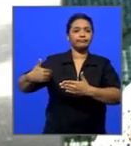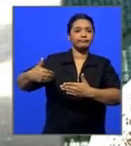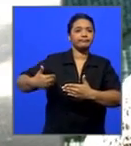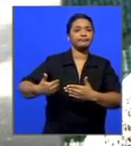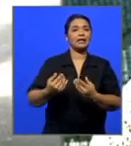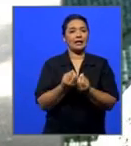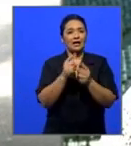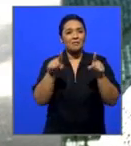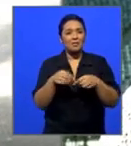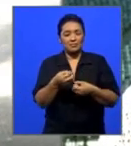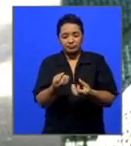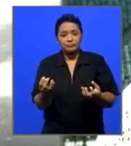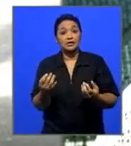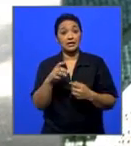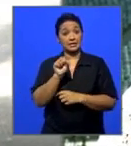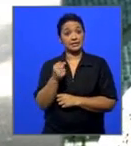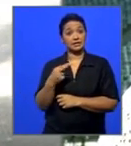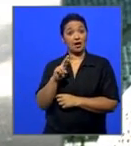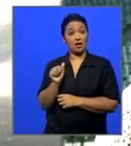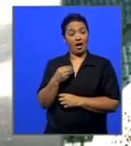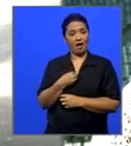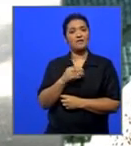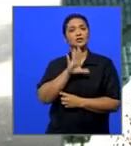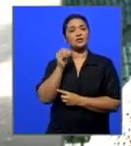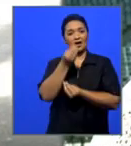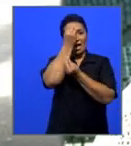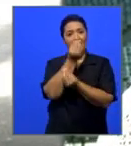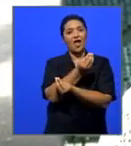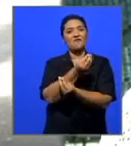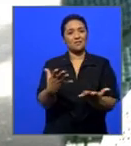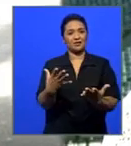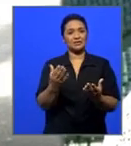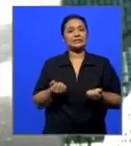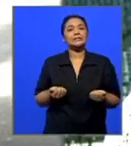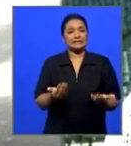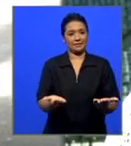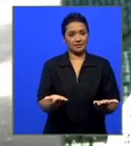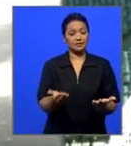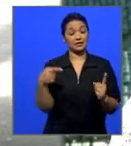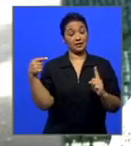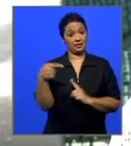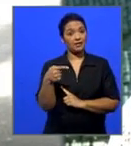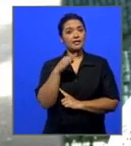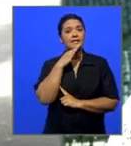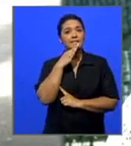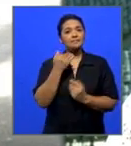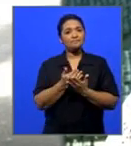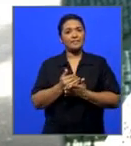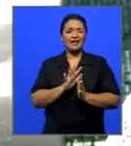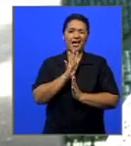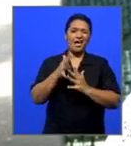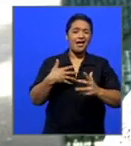SADA has a South African Information Services called SARIS. It's an information service where we are able to